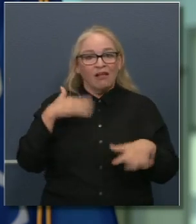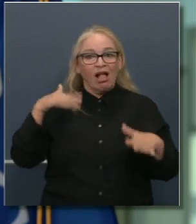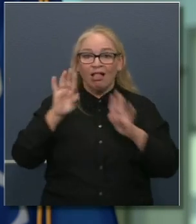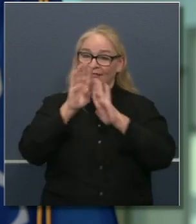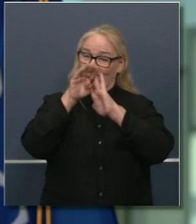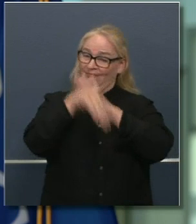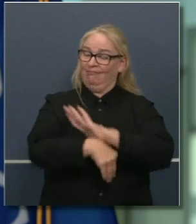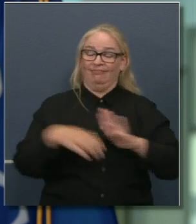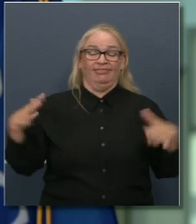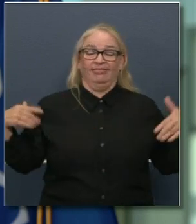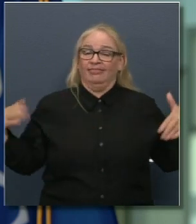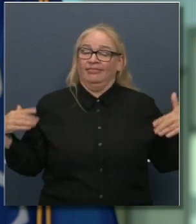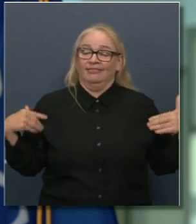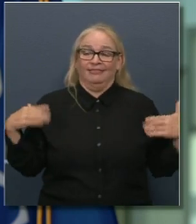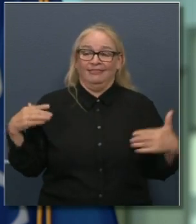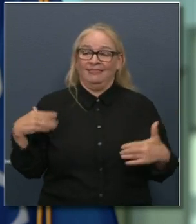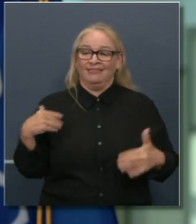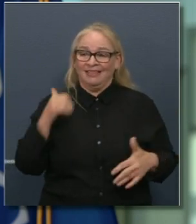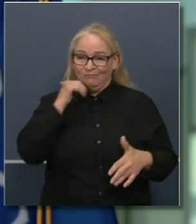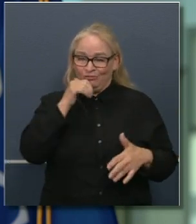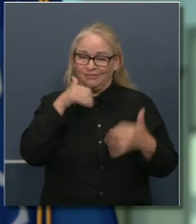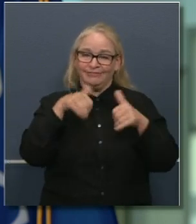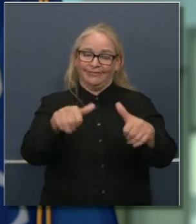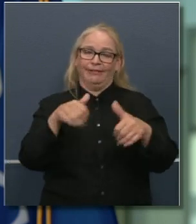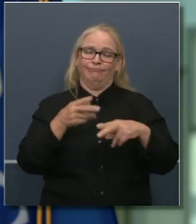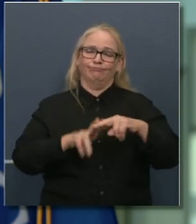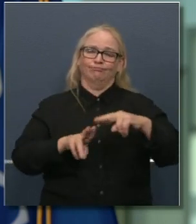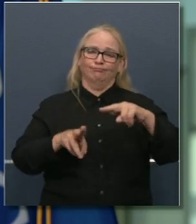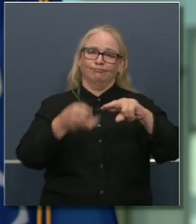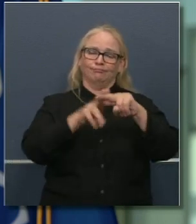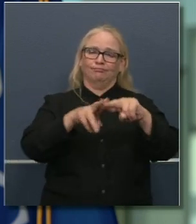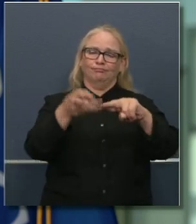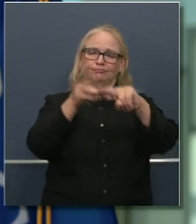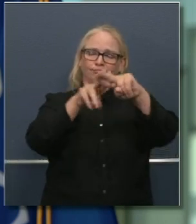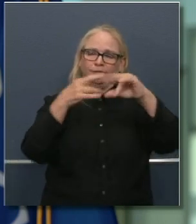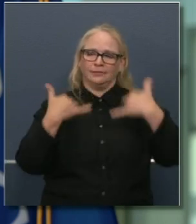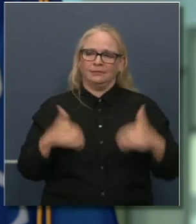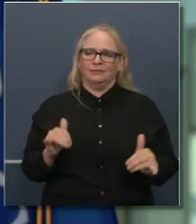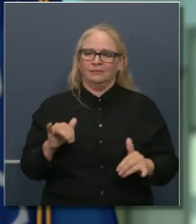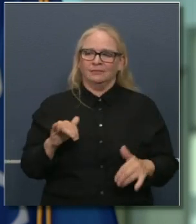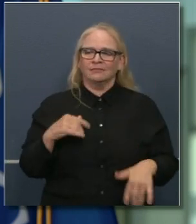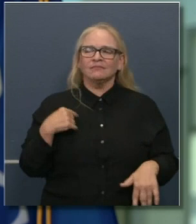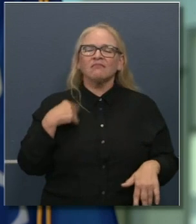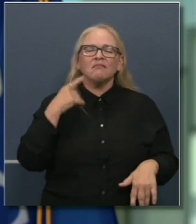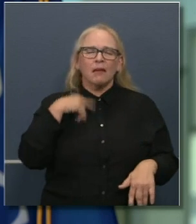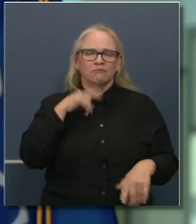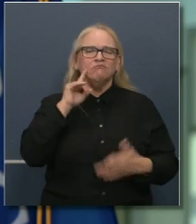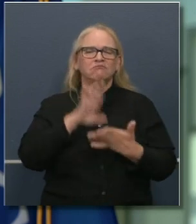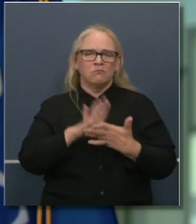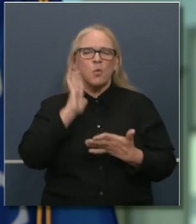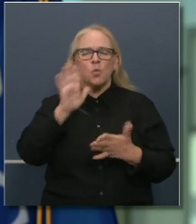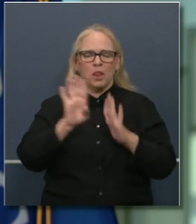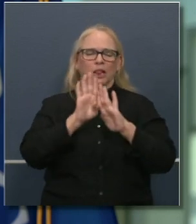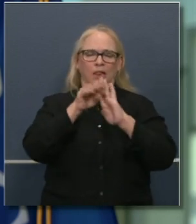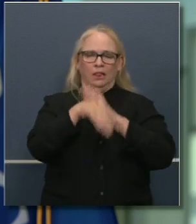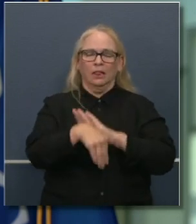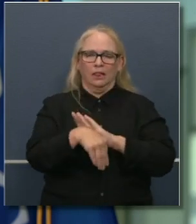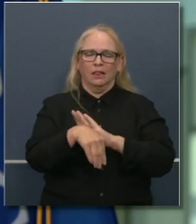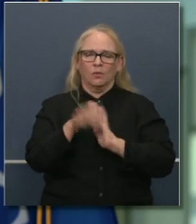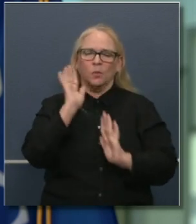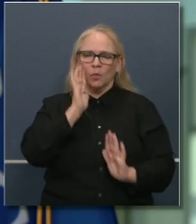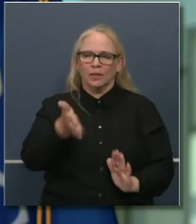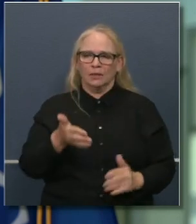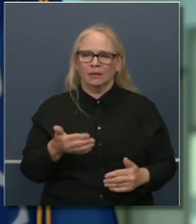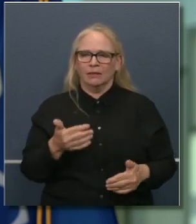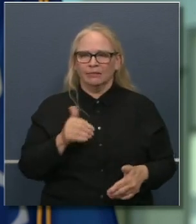curve to the degree that we must, that has unfortunately put us in this position. And so I look forward to